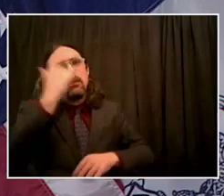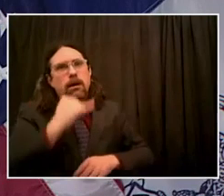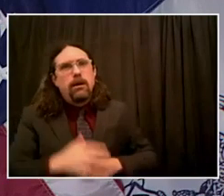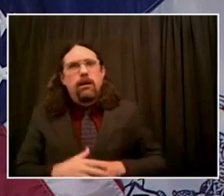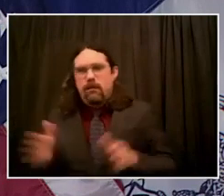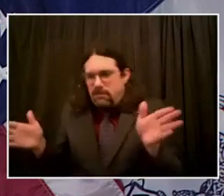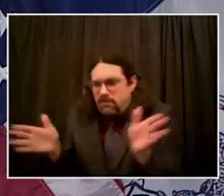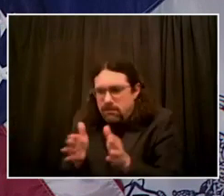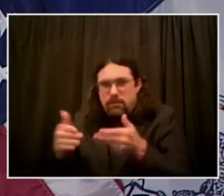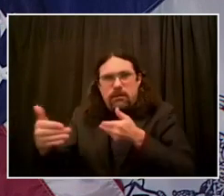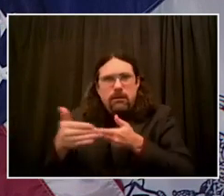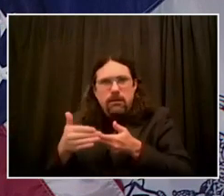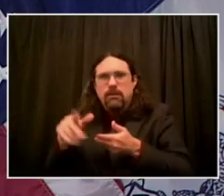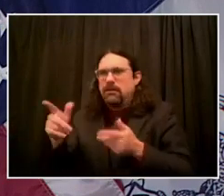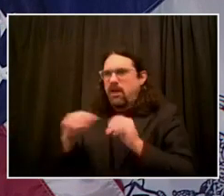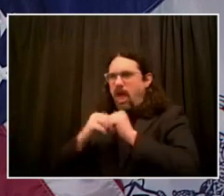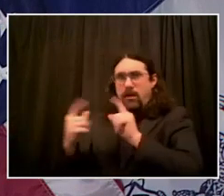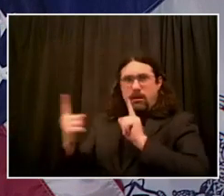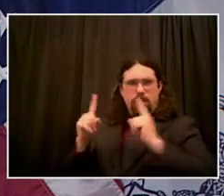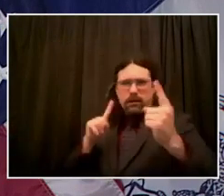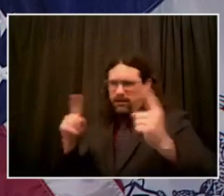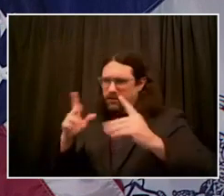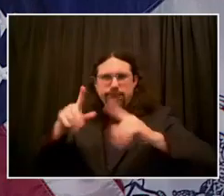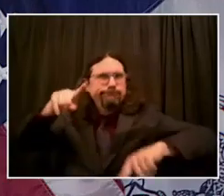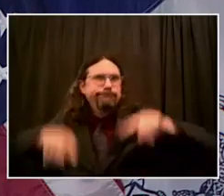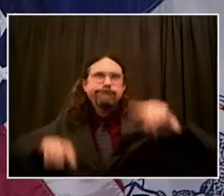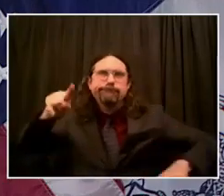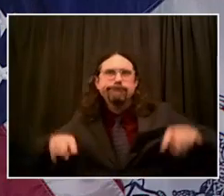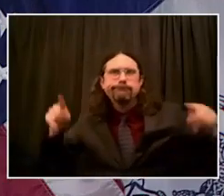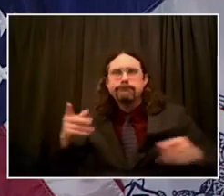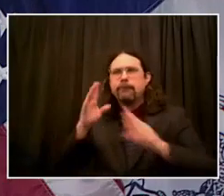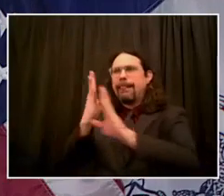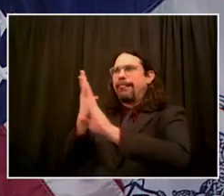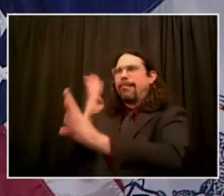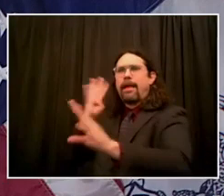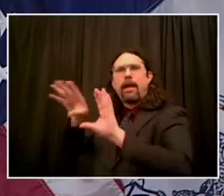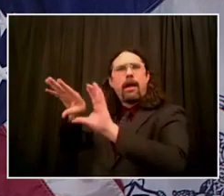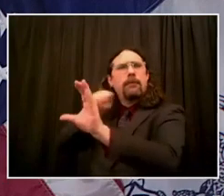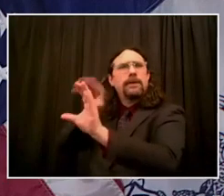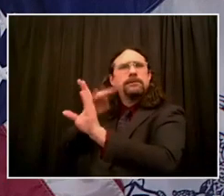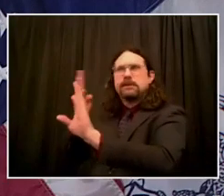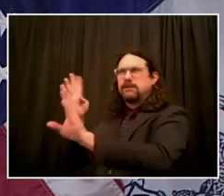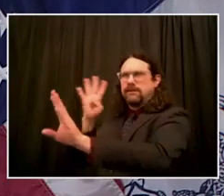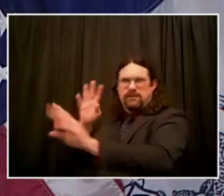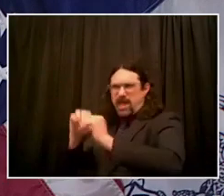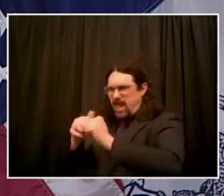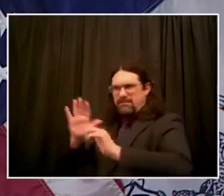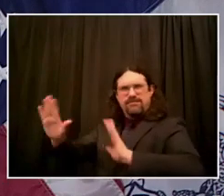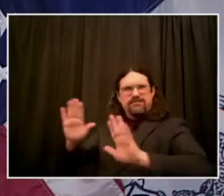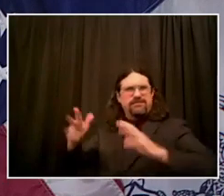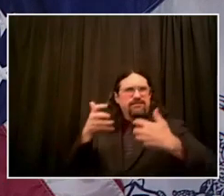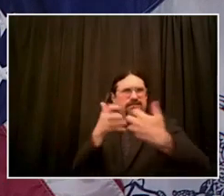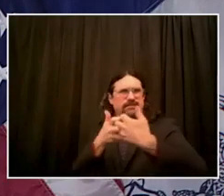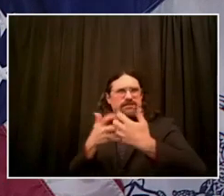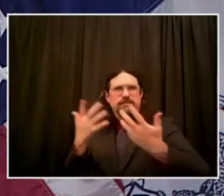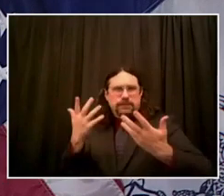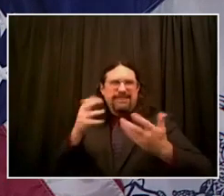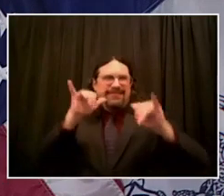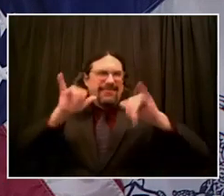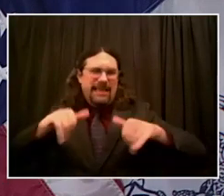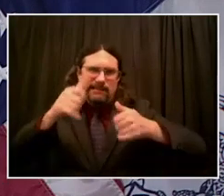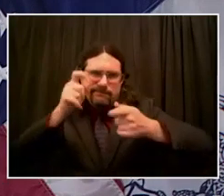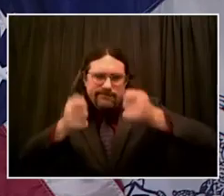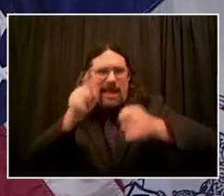what we're going to do. So let's talk about something that is absolutely necessary for every business to succeed and to be